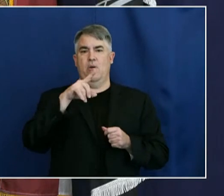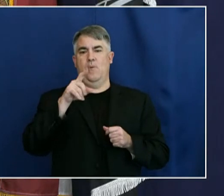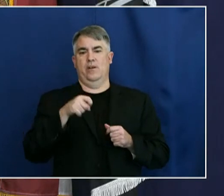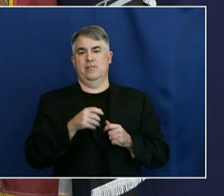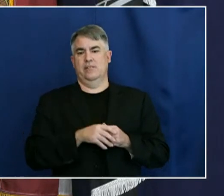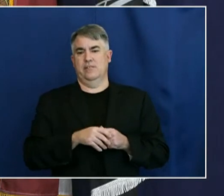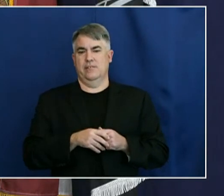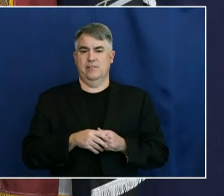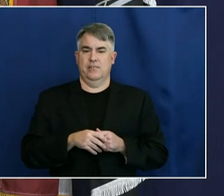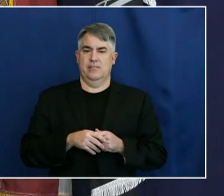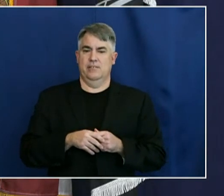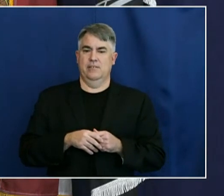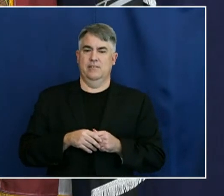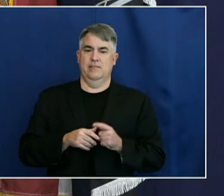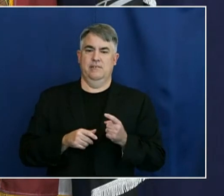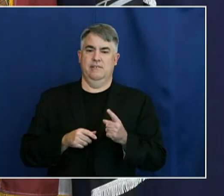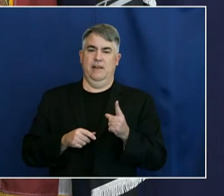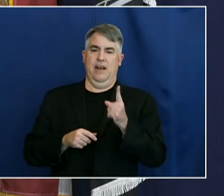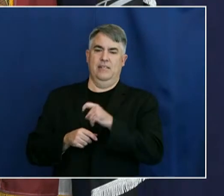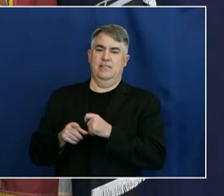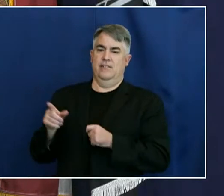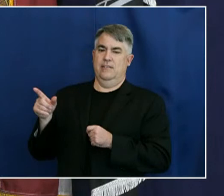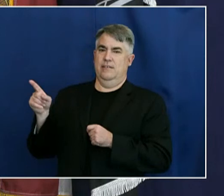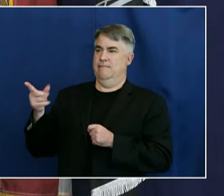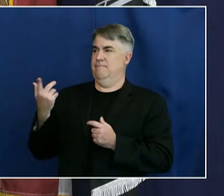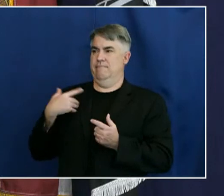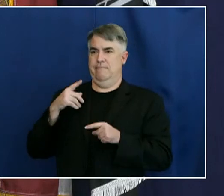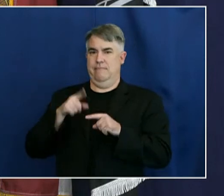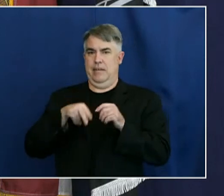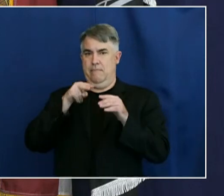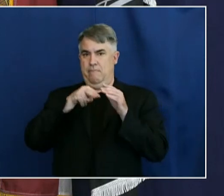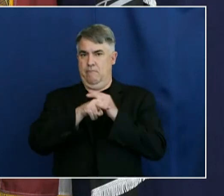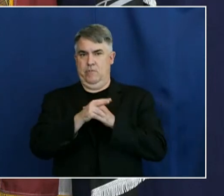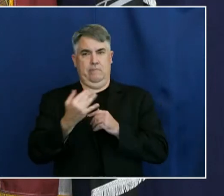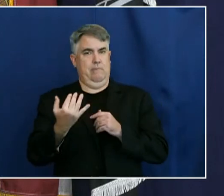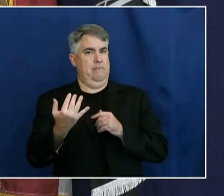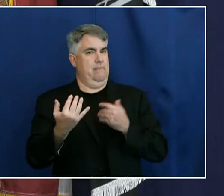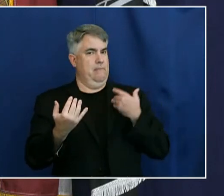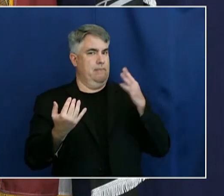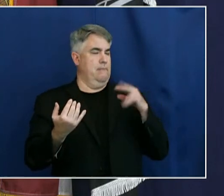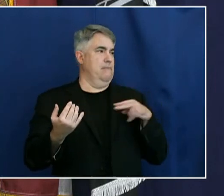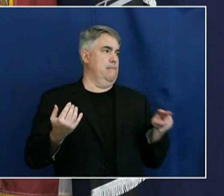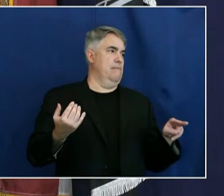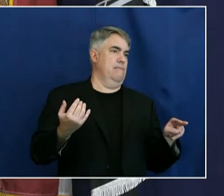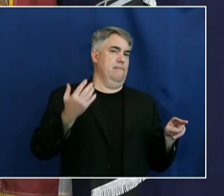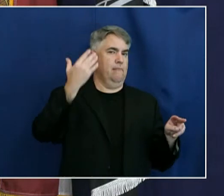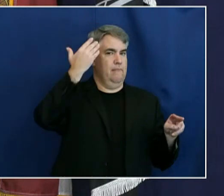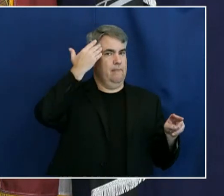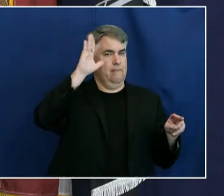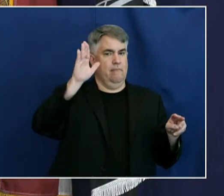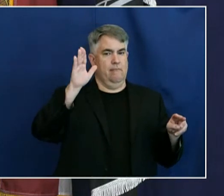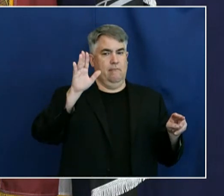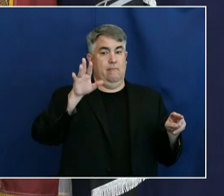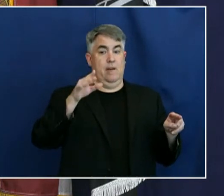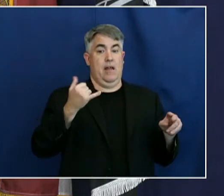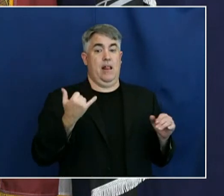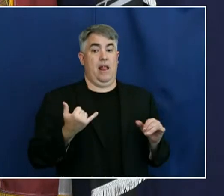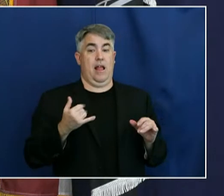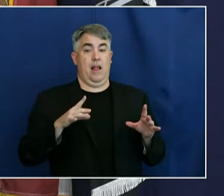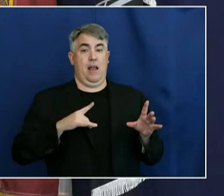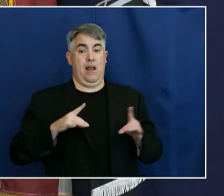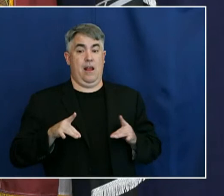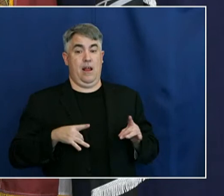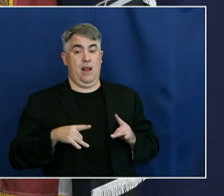predicting the future. I think we are certainly in a trough, and I think that you've noticed that the numbers have been relatively steady for a number of